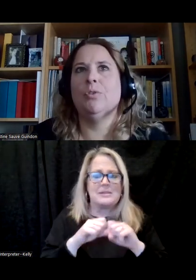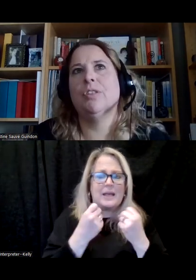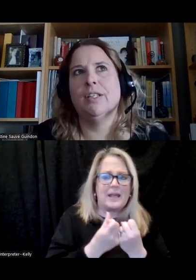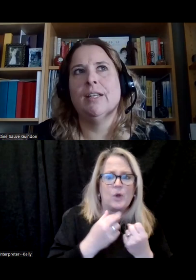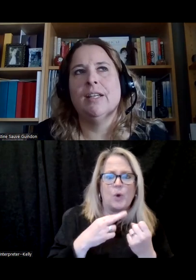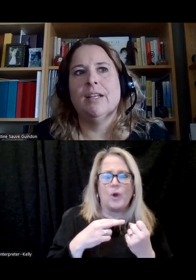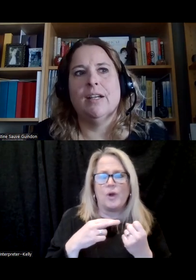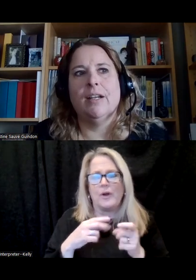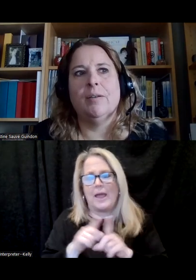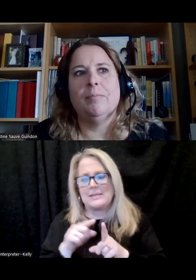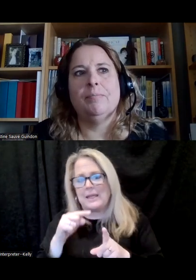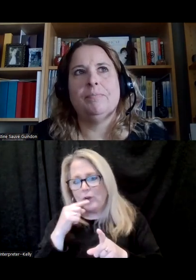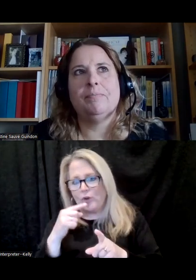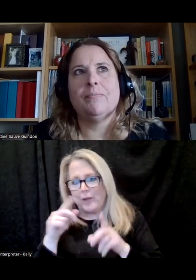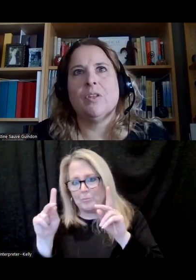hearing person.